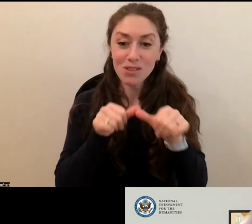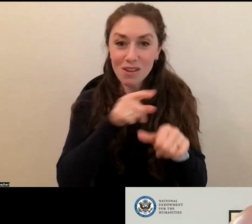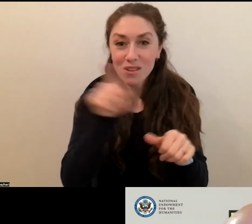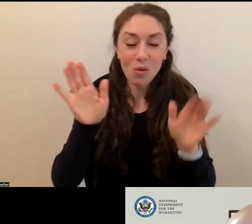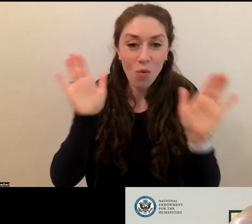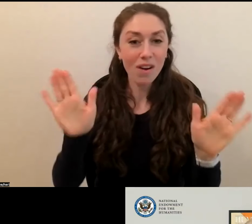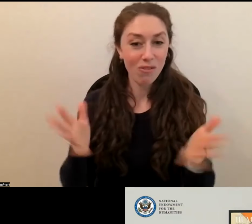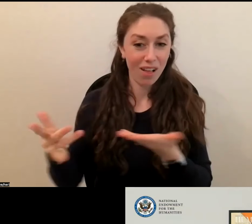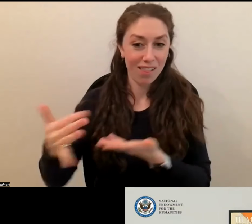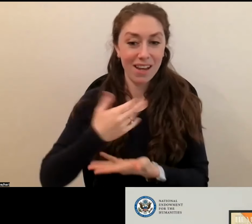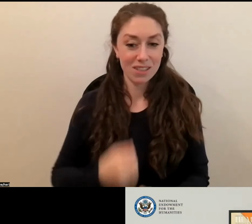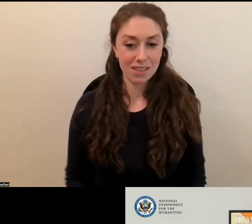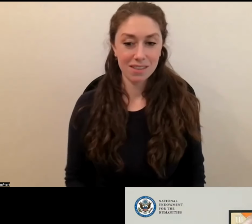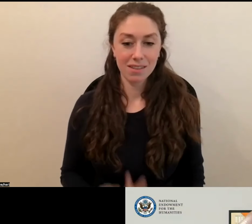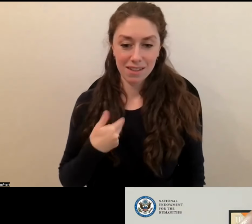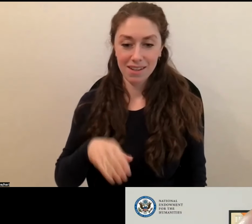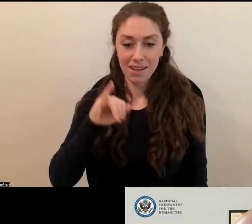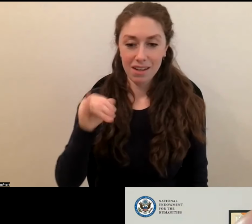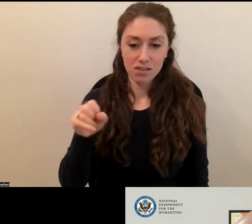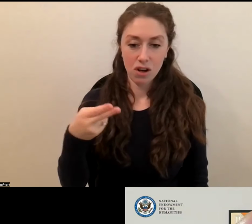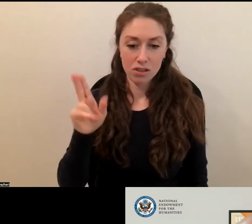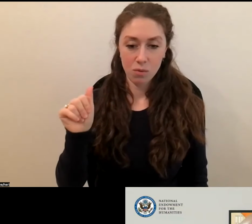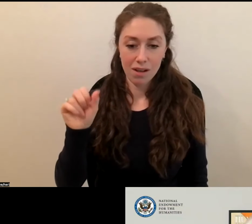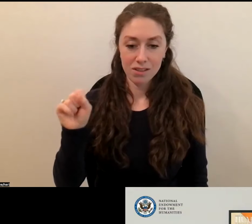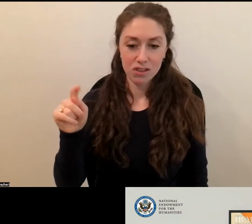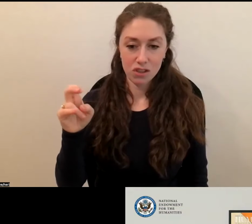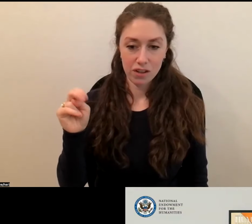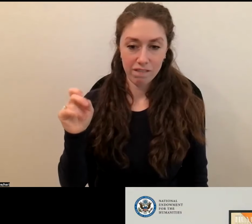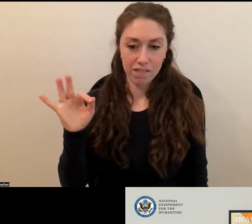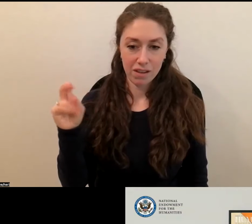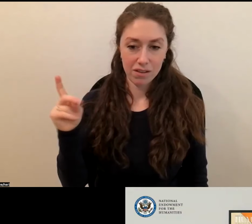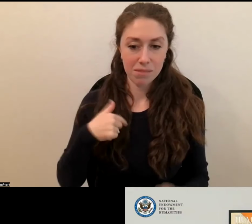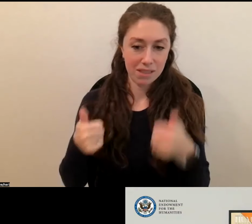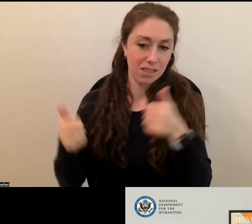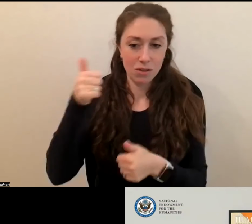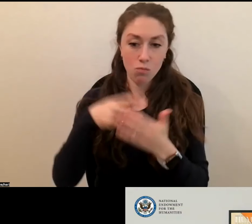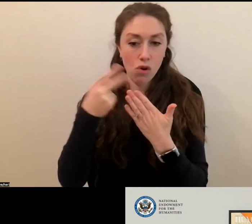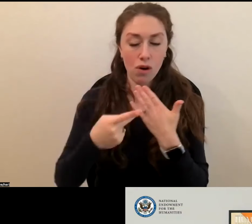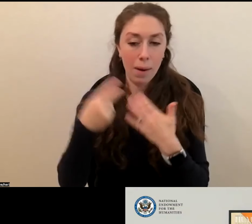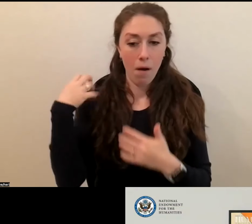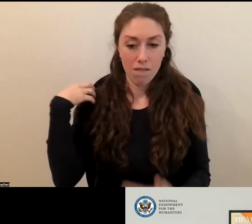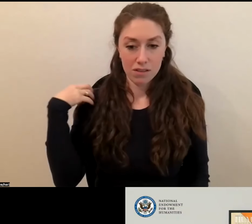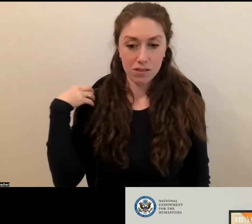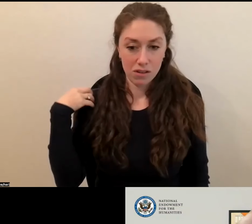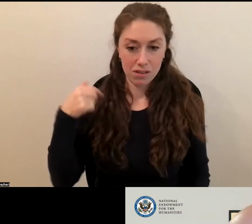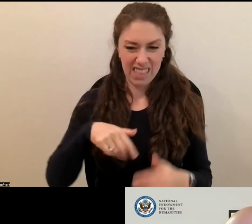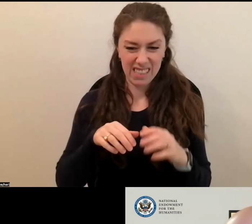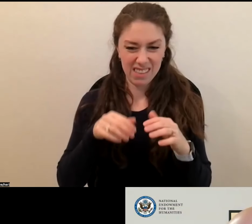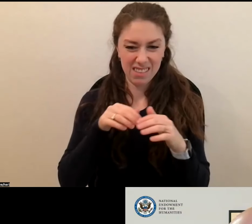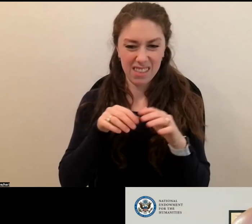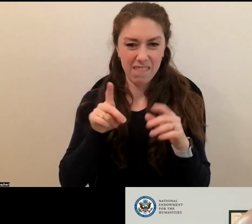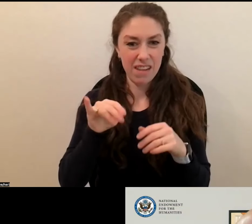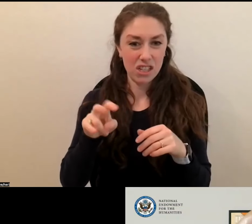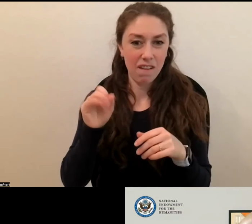collections. So my name is Joshua Sternfeld. I'm a senior program officer in our Division of Preservation and Access.